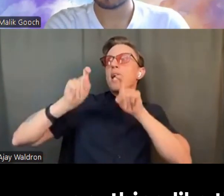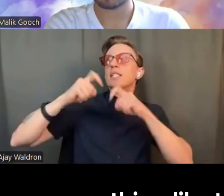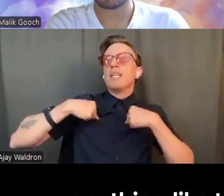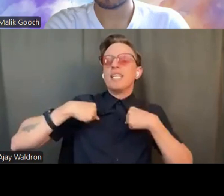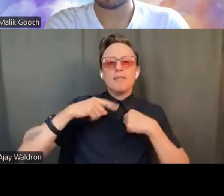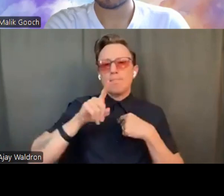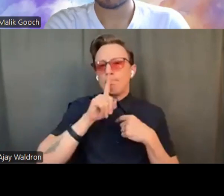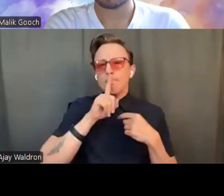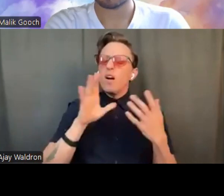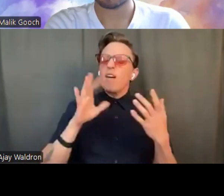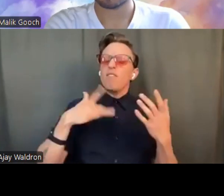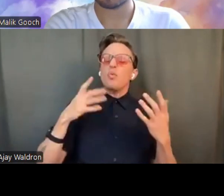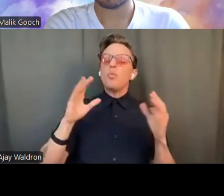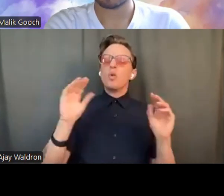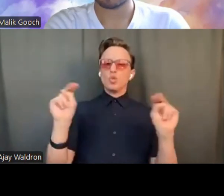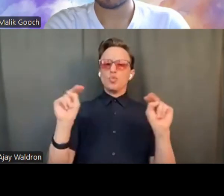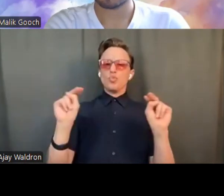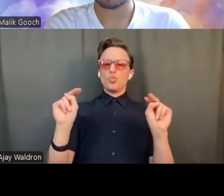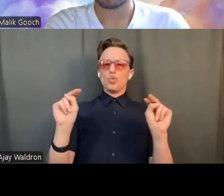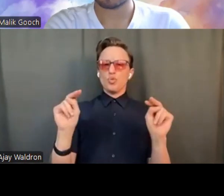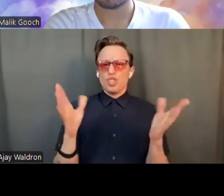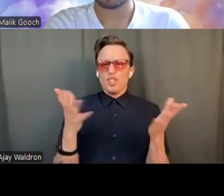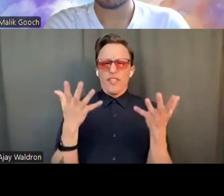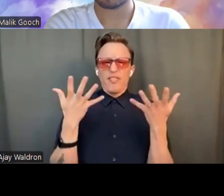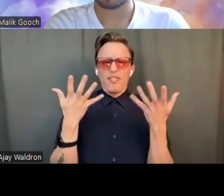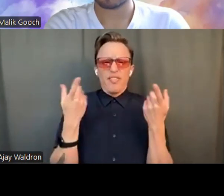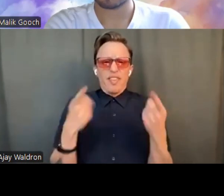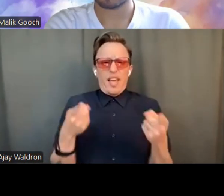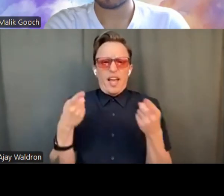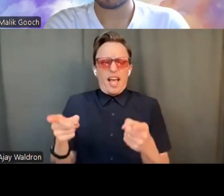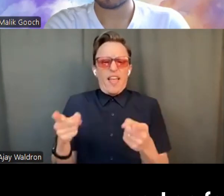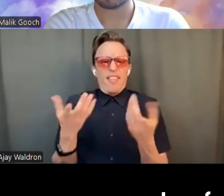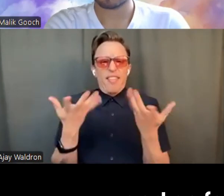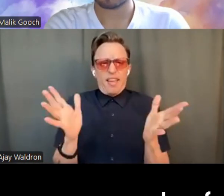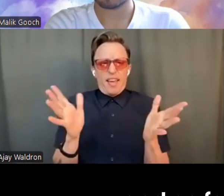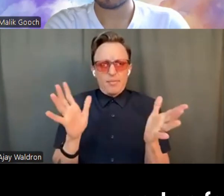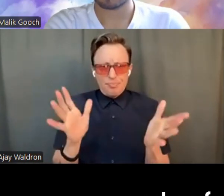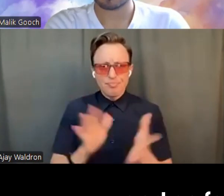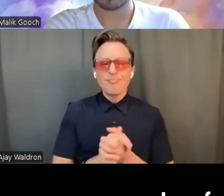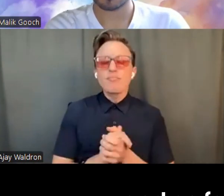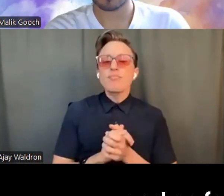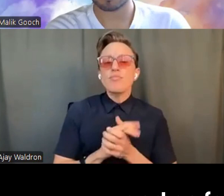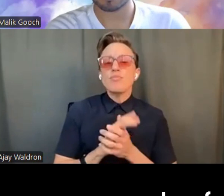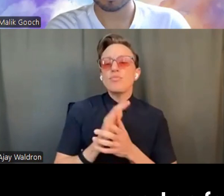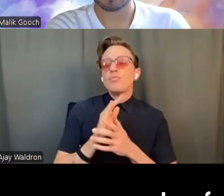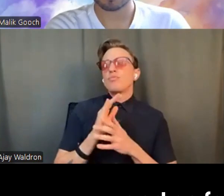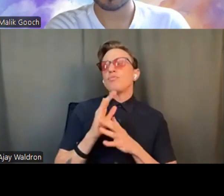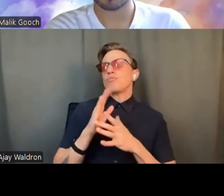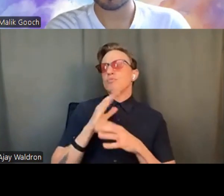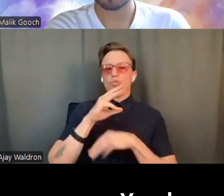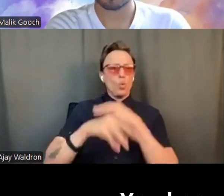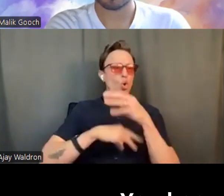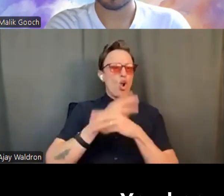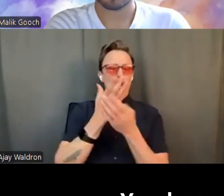pretty neutral. It is what it is. Um, and as far as navigating the world,